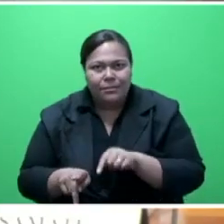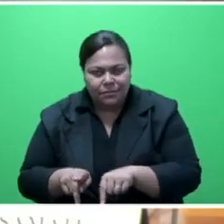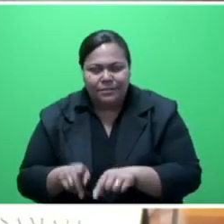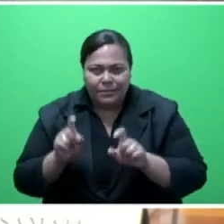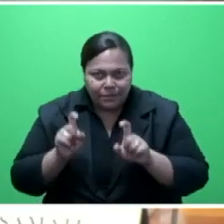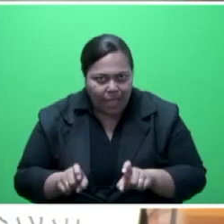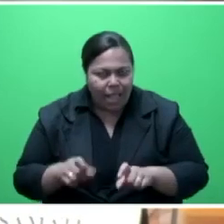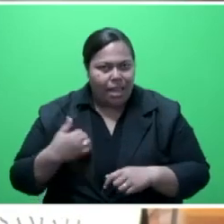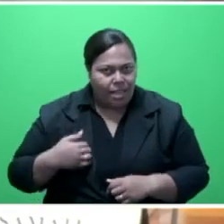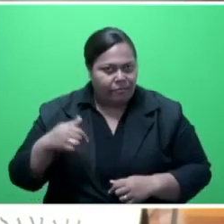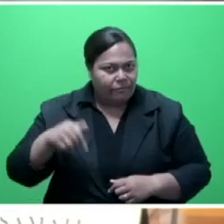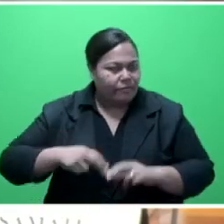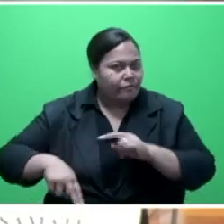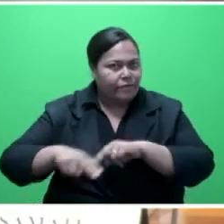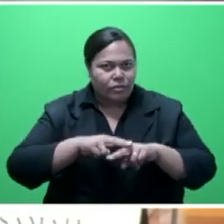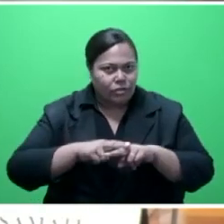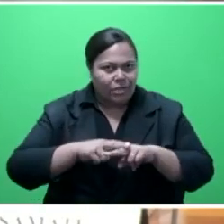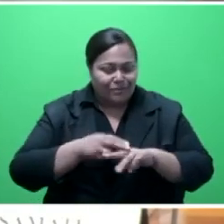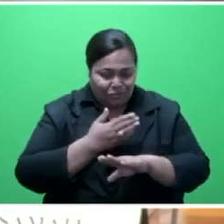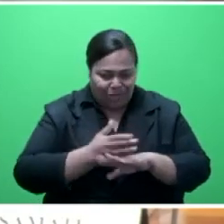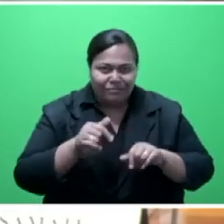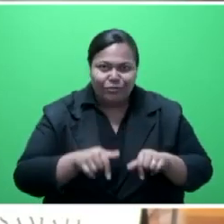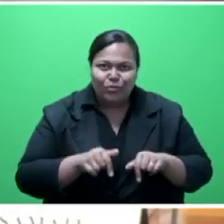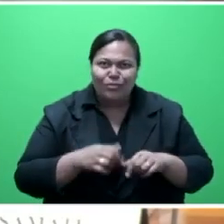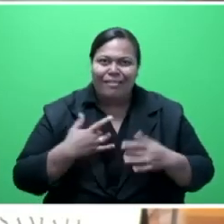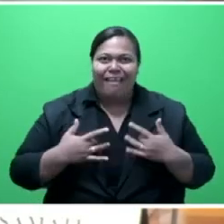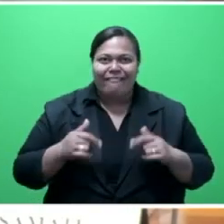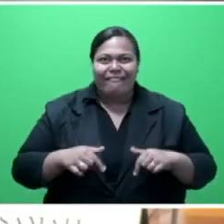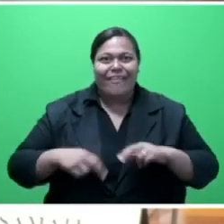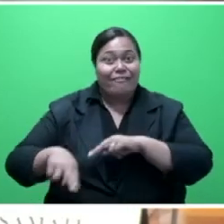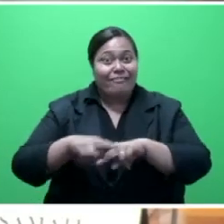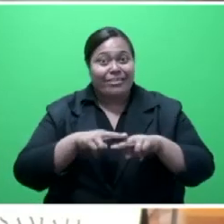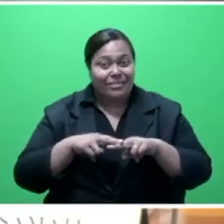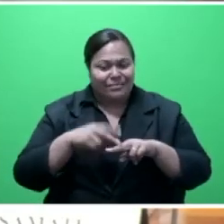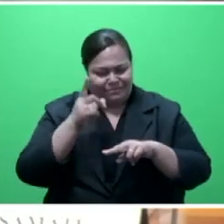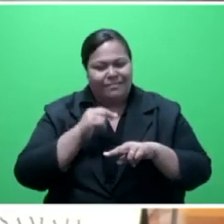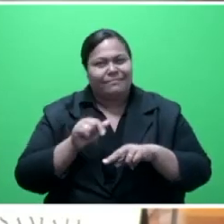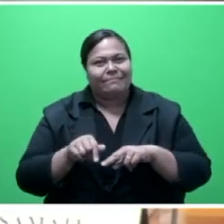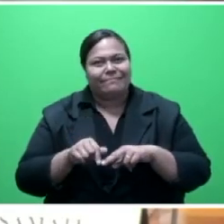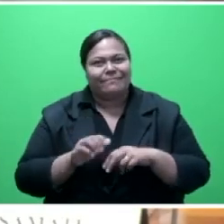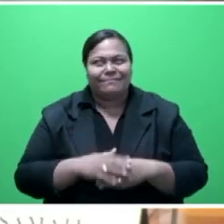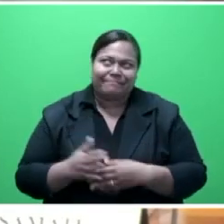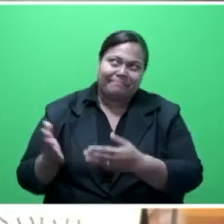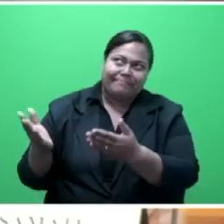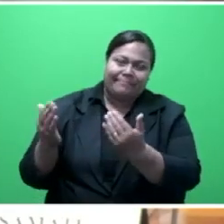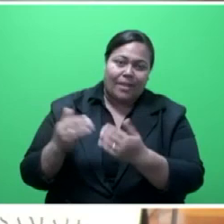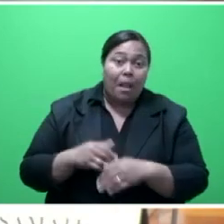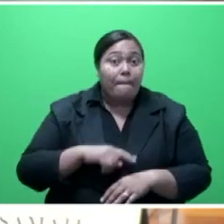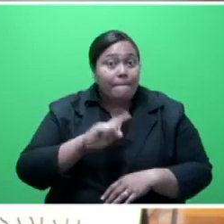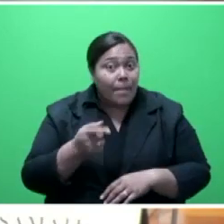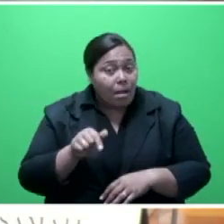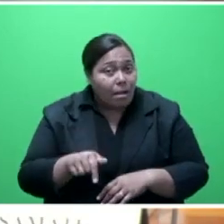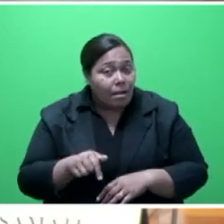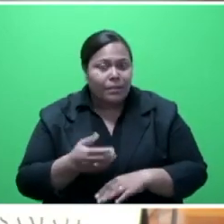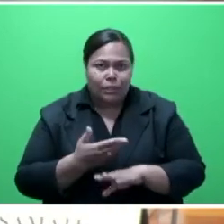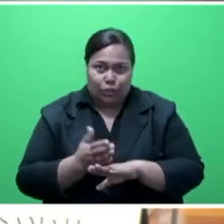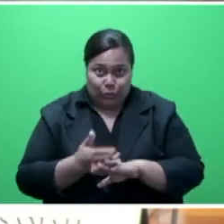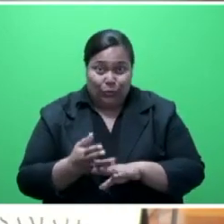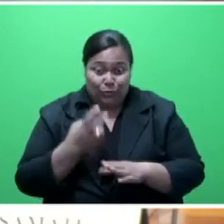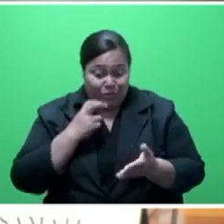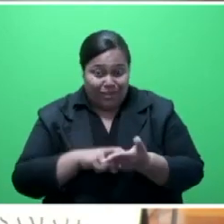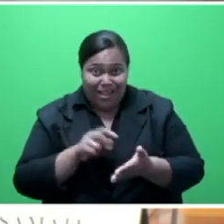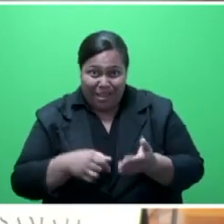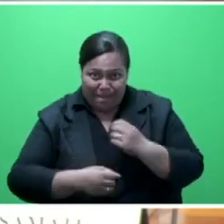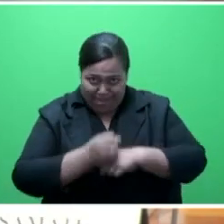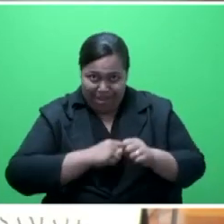new businesses or begin new careers in Fiji. However, despite these new residency categories, we will